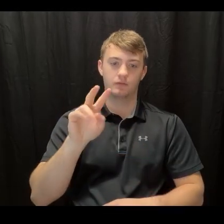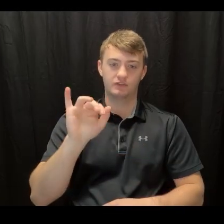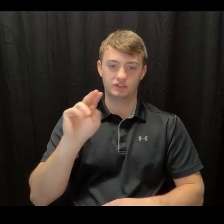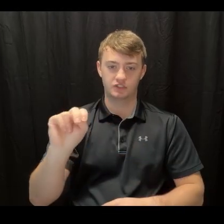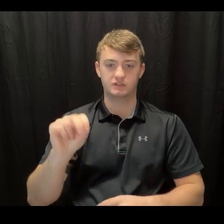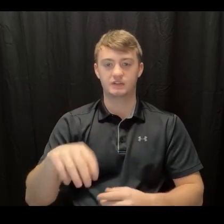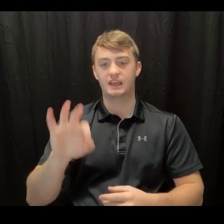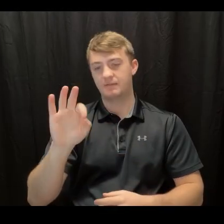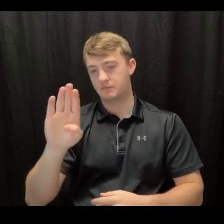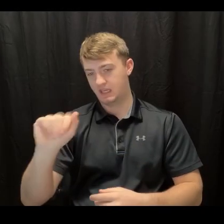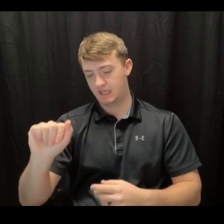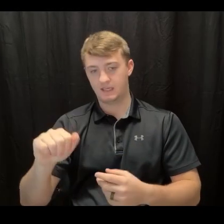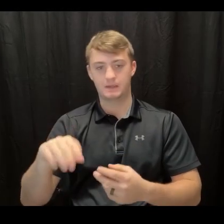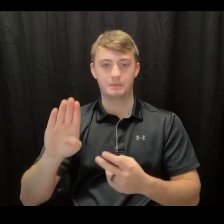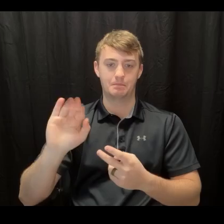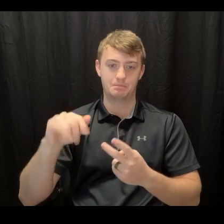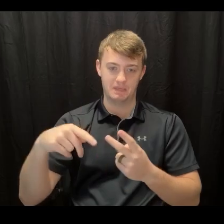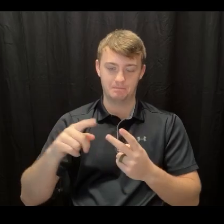the FBA and BIP.